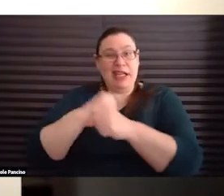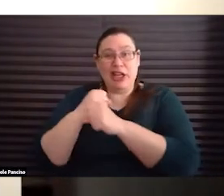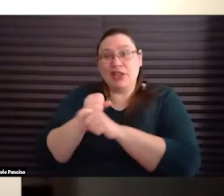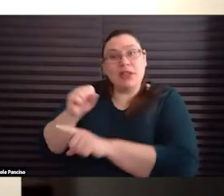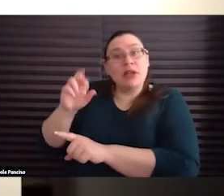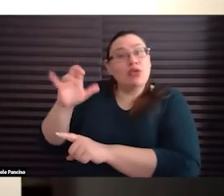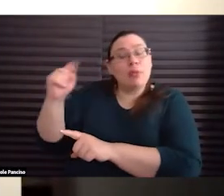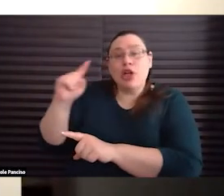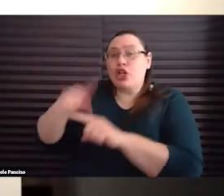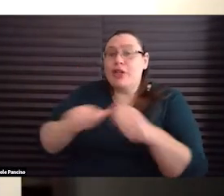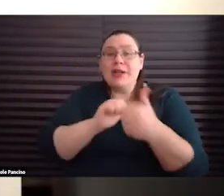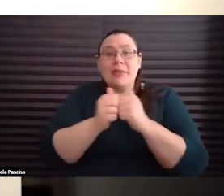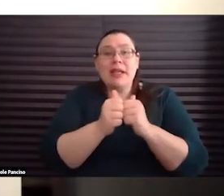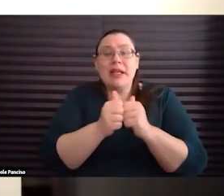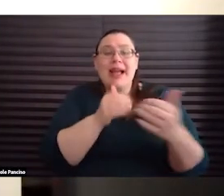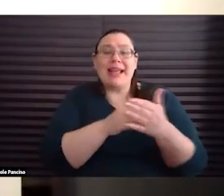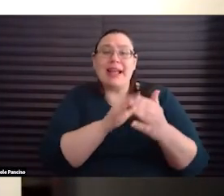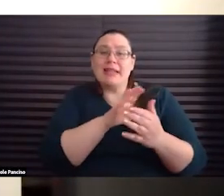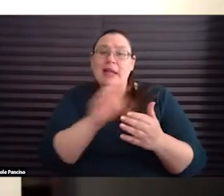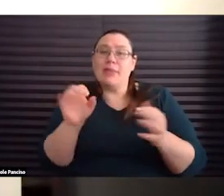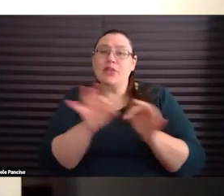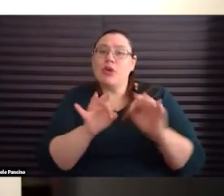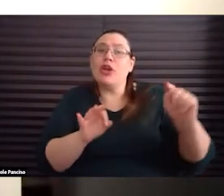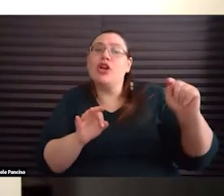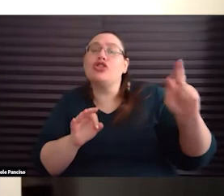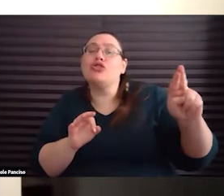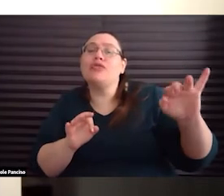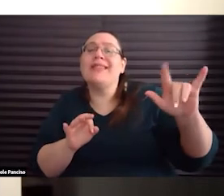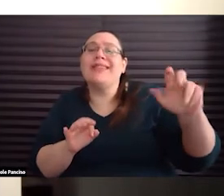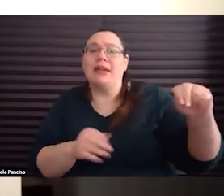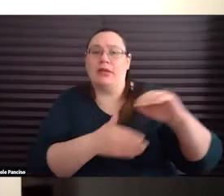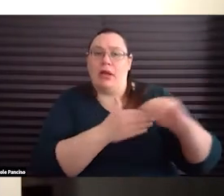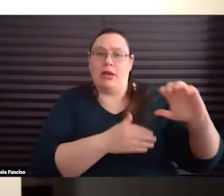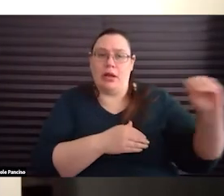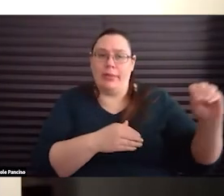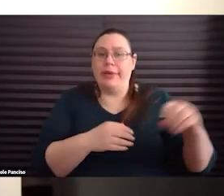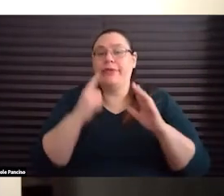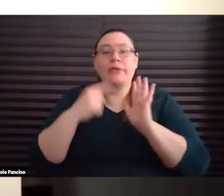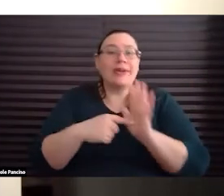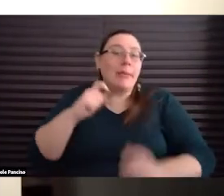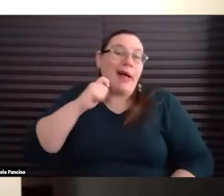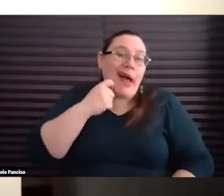against trillion-dollar companies, couldn't compete against Apple and Facebook